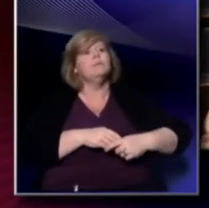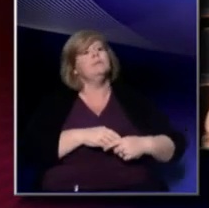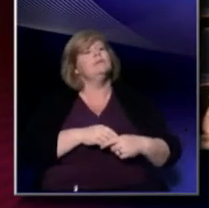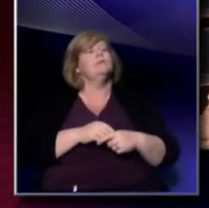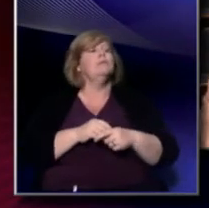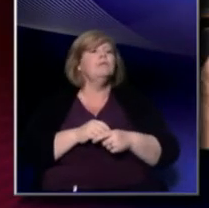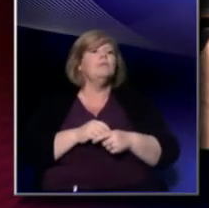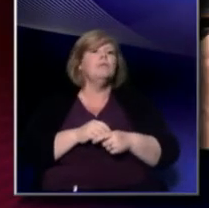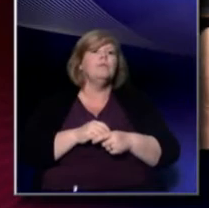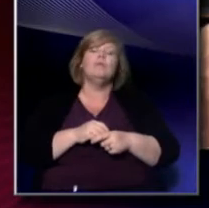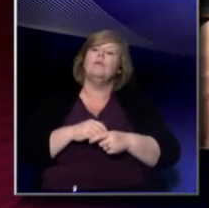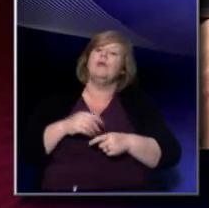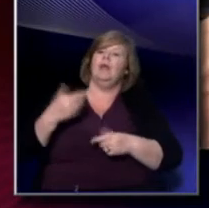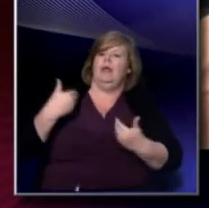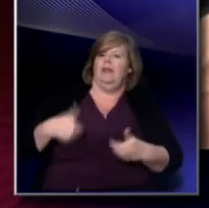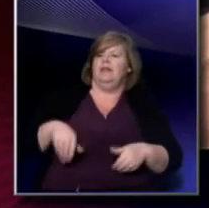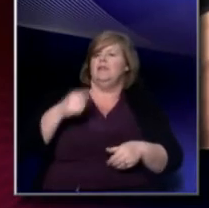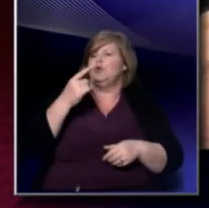Gordon?